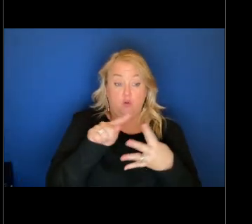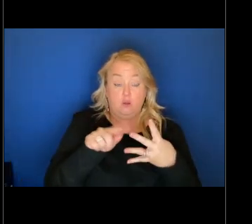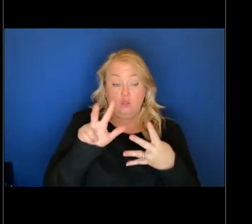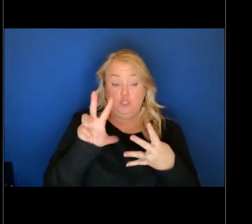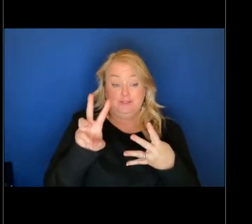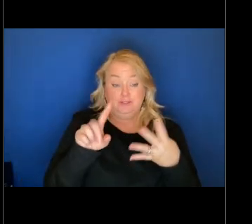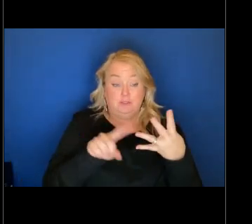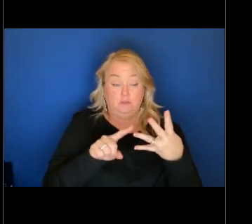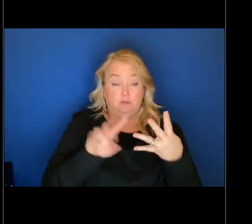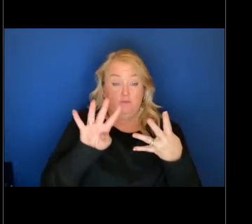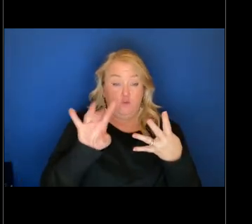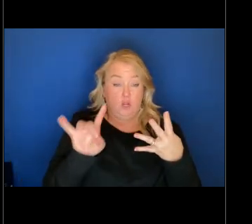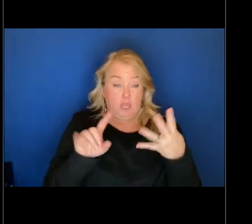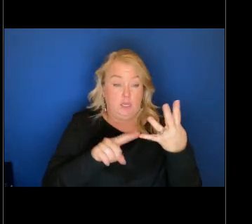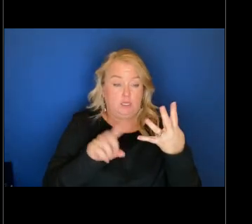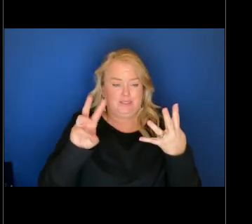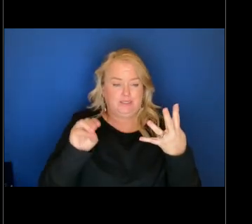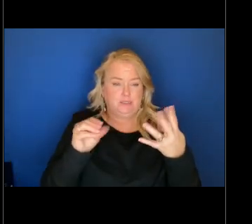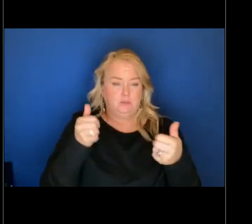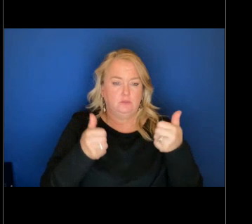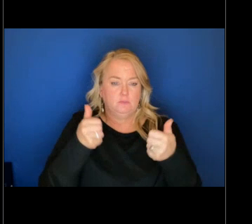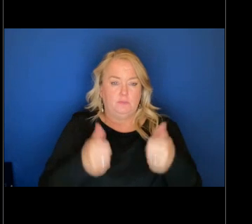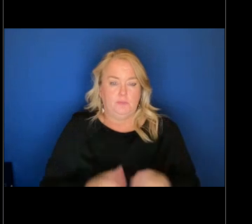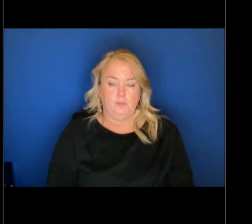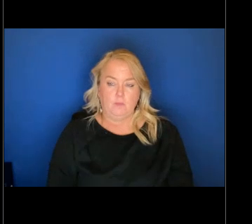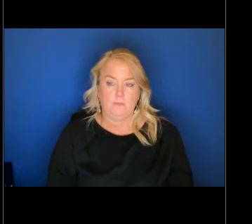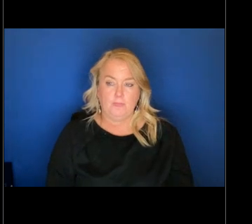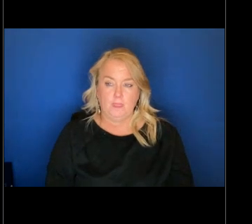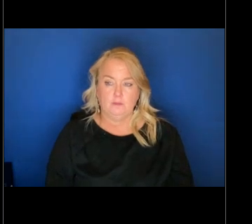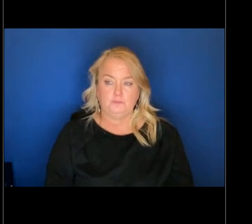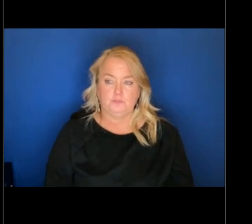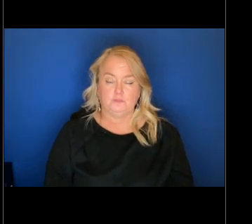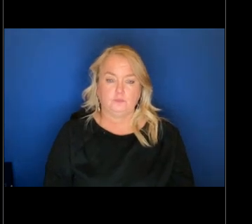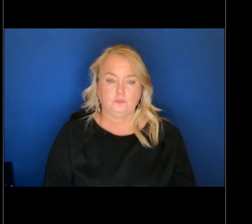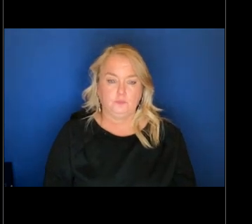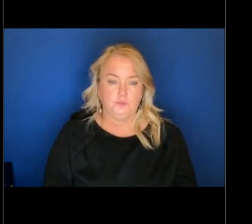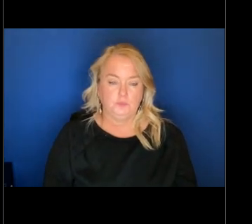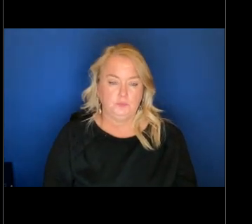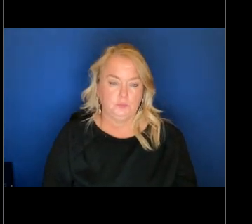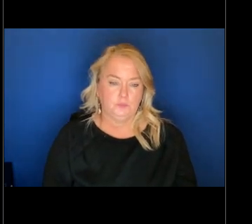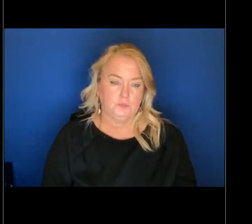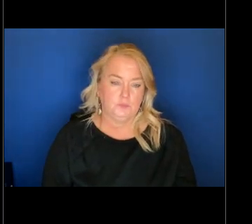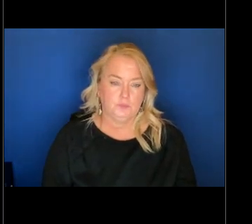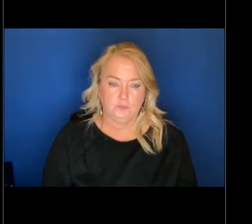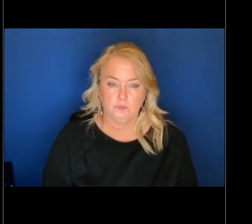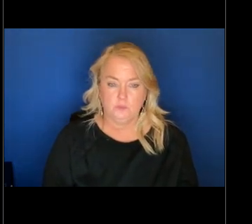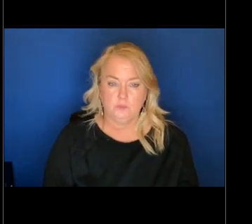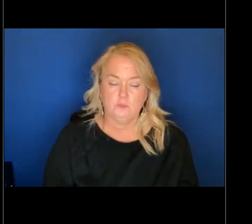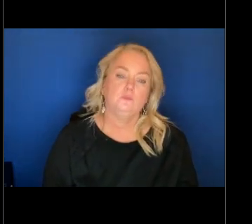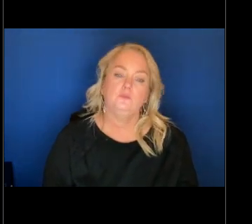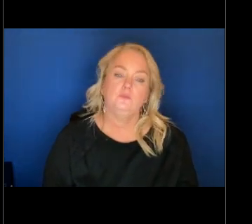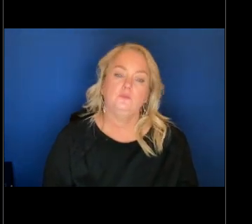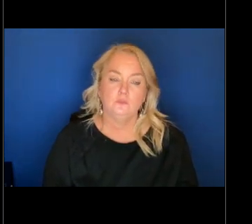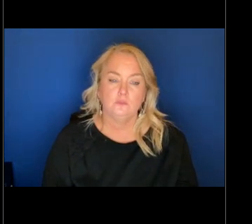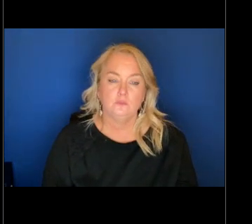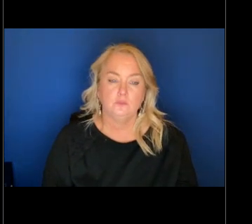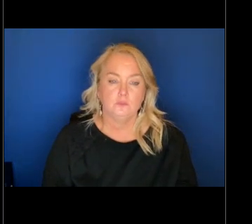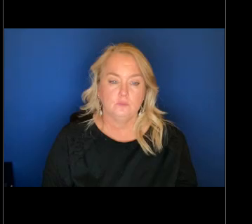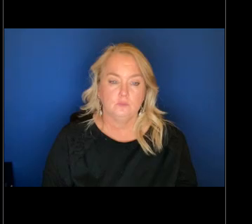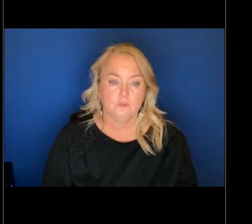inches, C, 48 inches, or D, 60 inches? So we launch the poll for everyone.